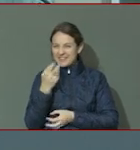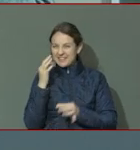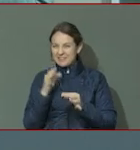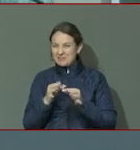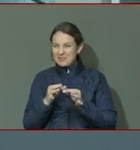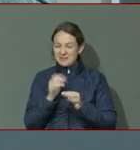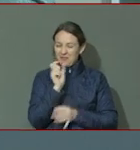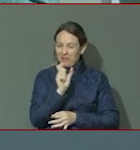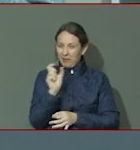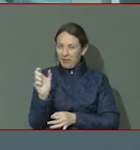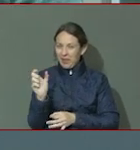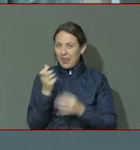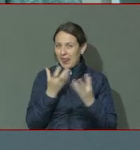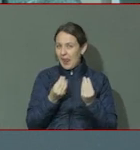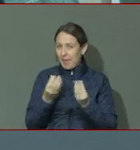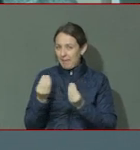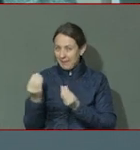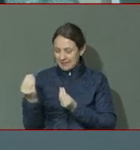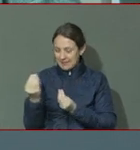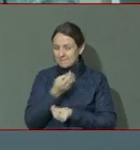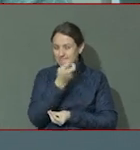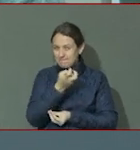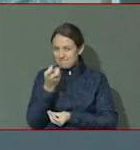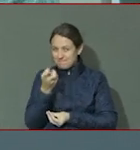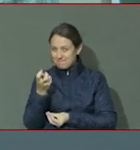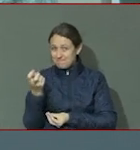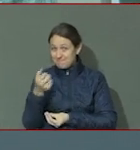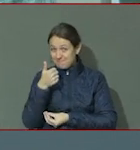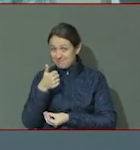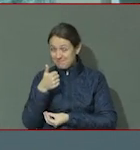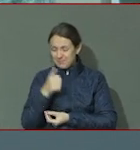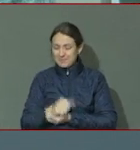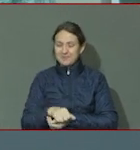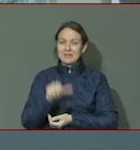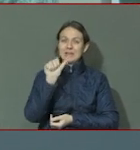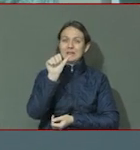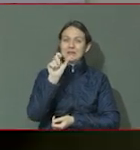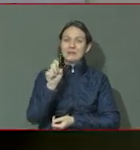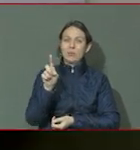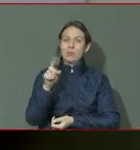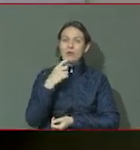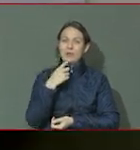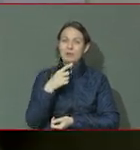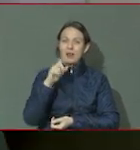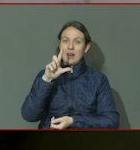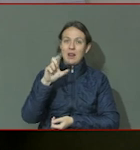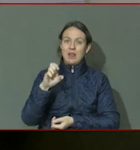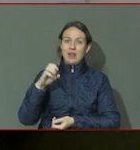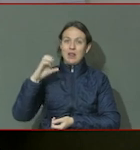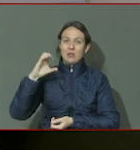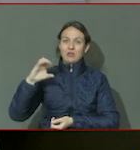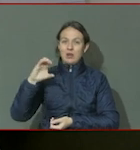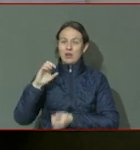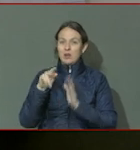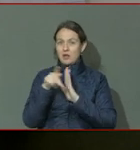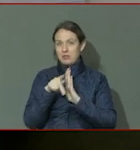and numbers when I read the question. Okay, 6.1. State Le Chatelier's principle. That